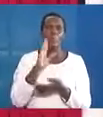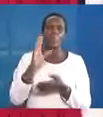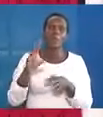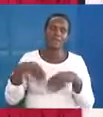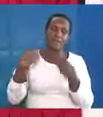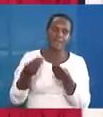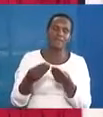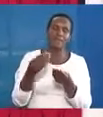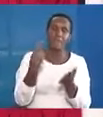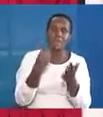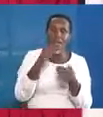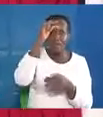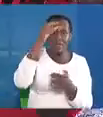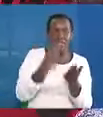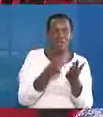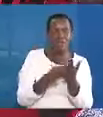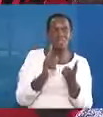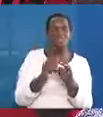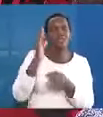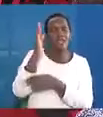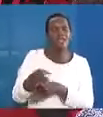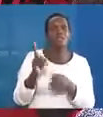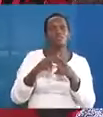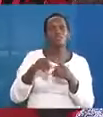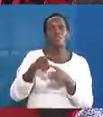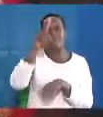directly to the grassroots.